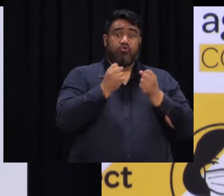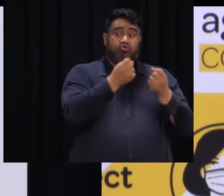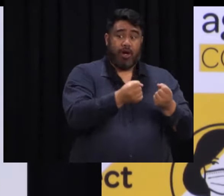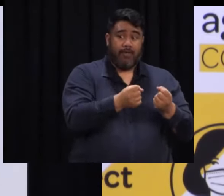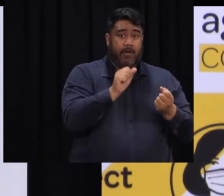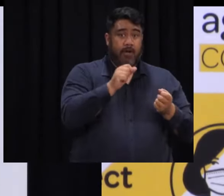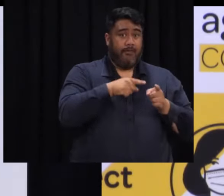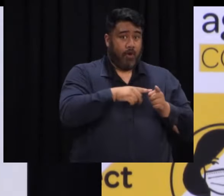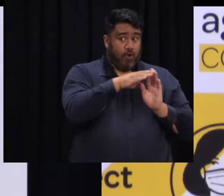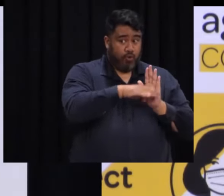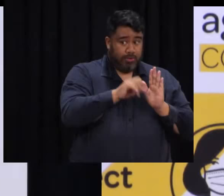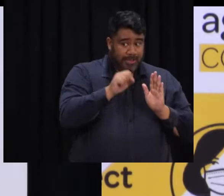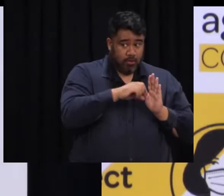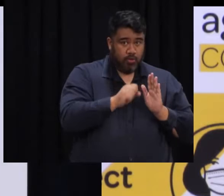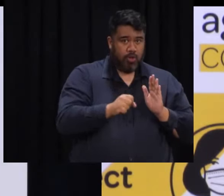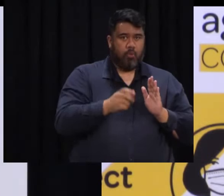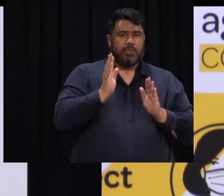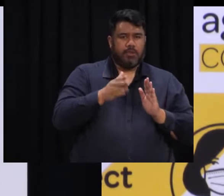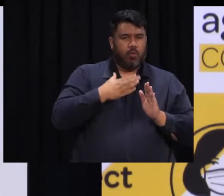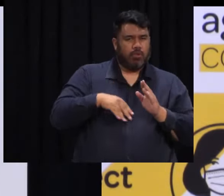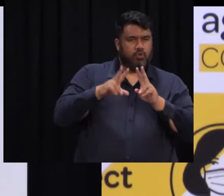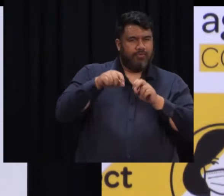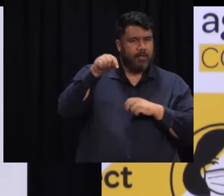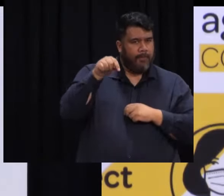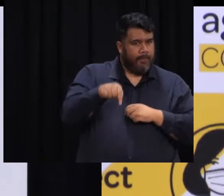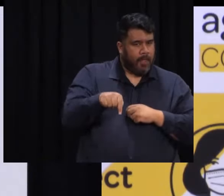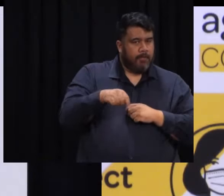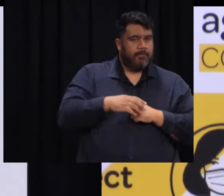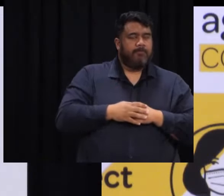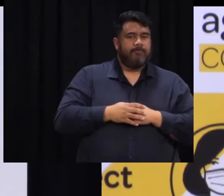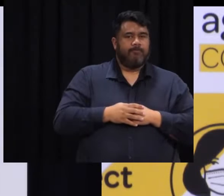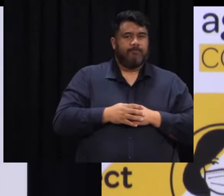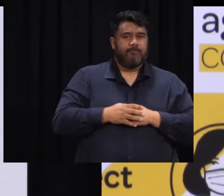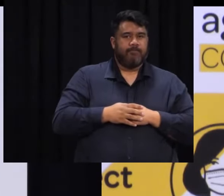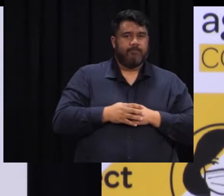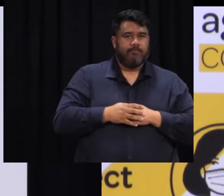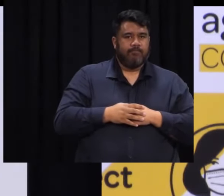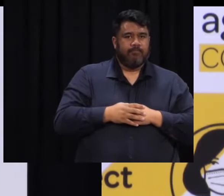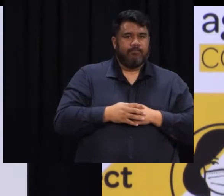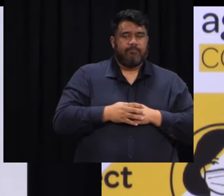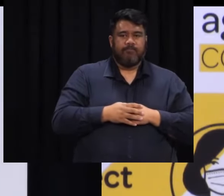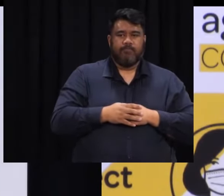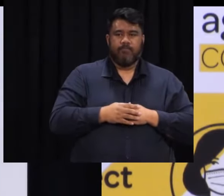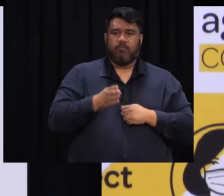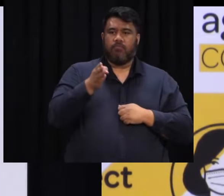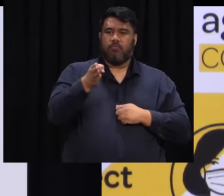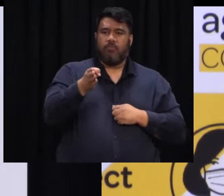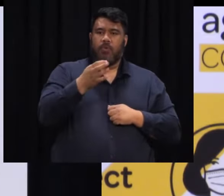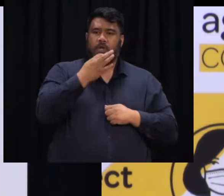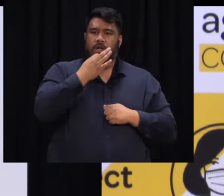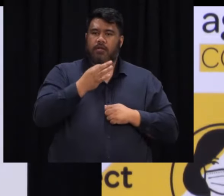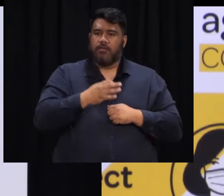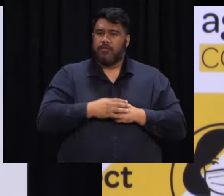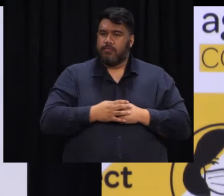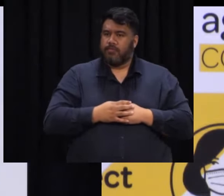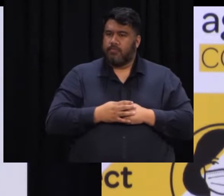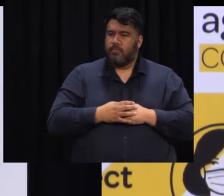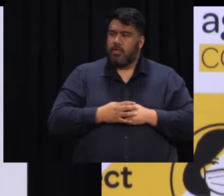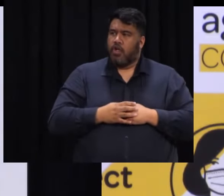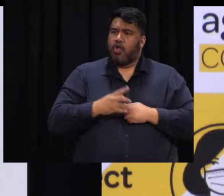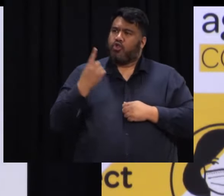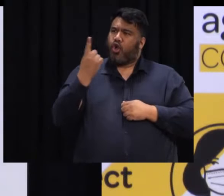There was a small number of people that took them to their place of residence, and so that's what we're working through. And who's doing that work? It's a mixture of